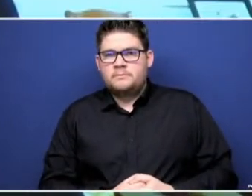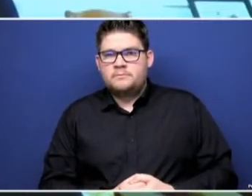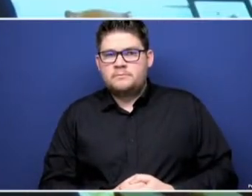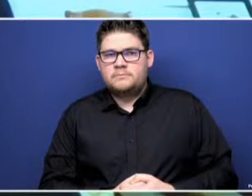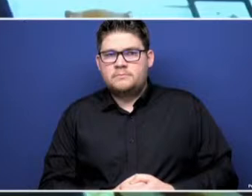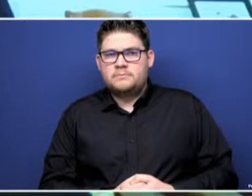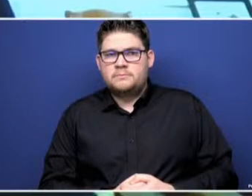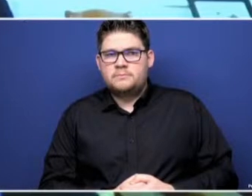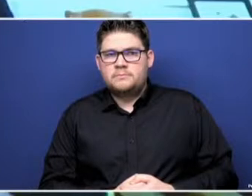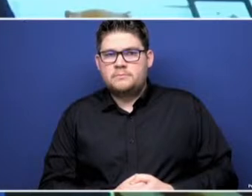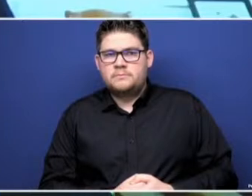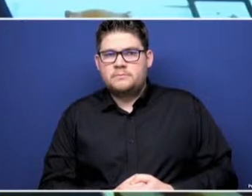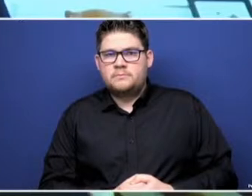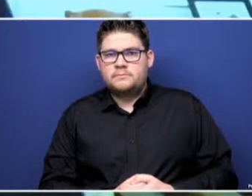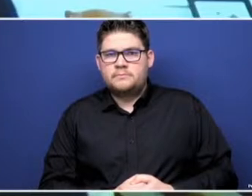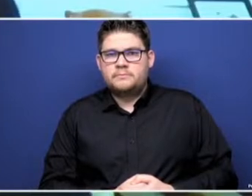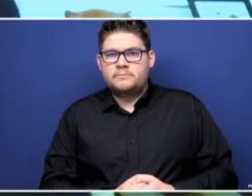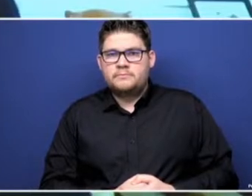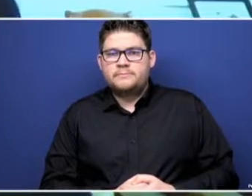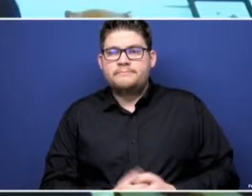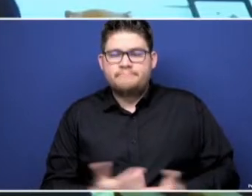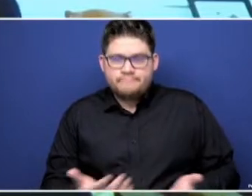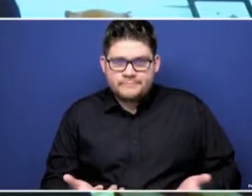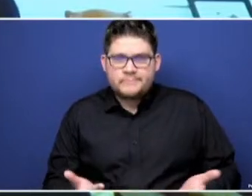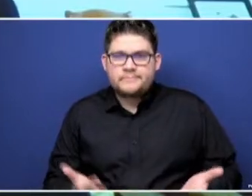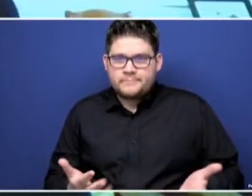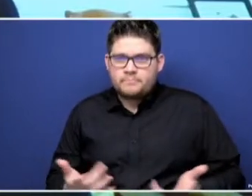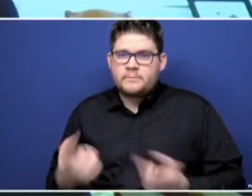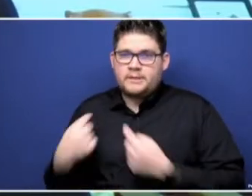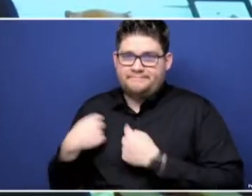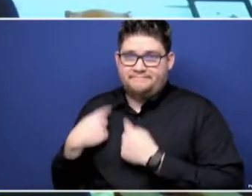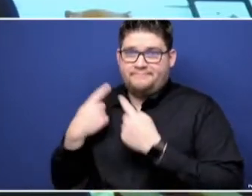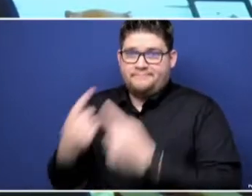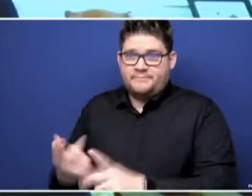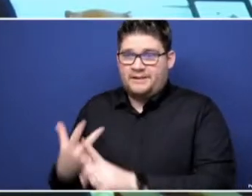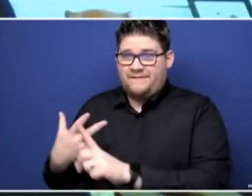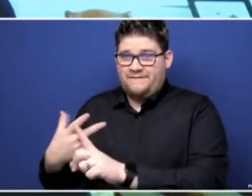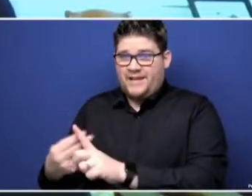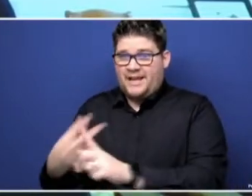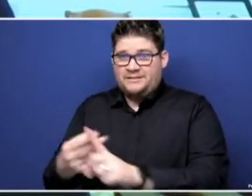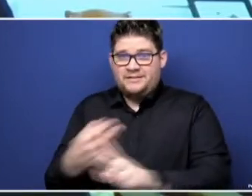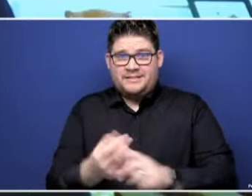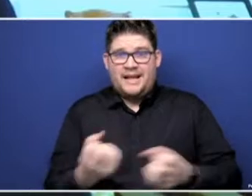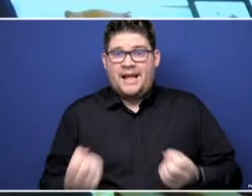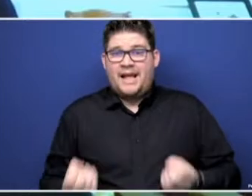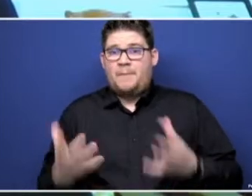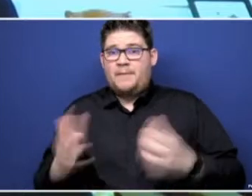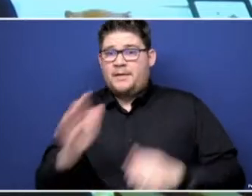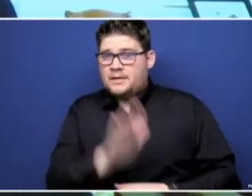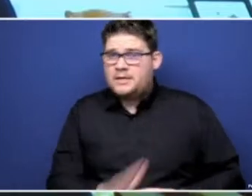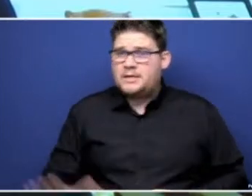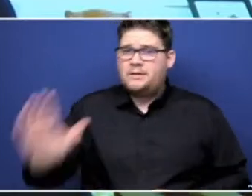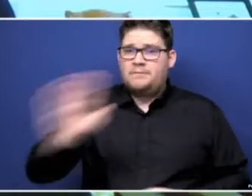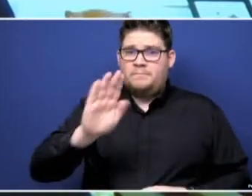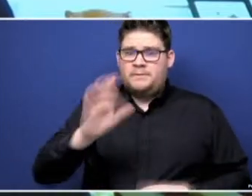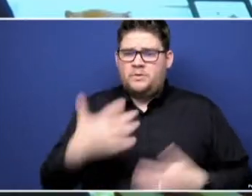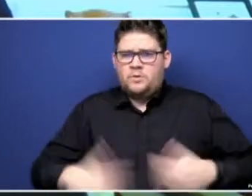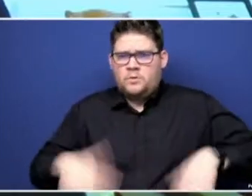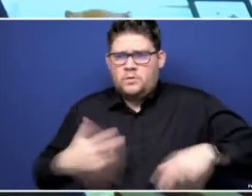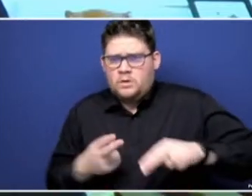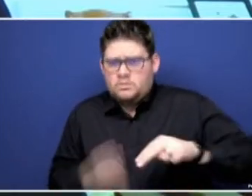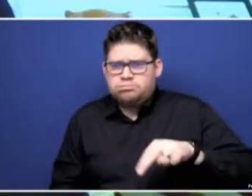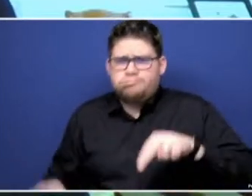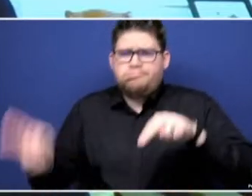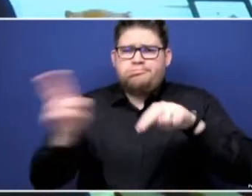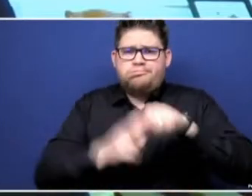to deal with, you know, changes, and you have to have resilience. And I think we've shown very well in this province over the last few months, where